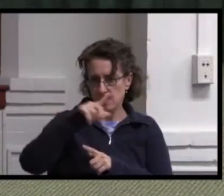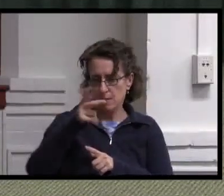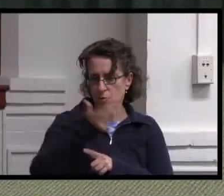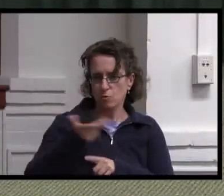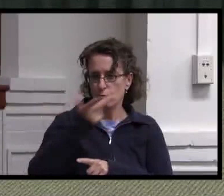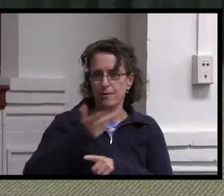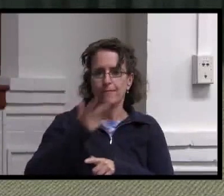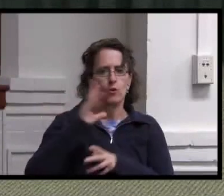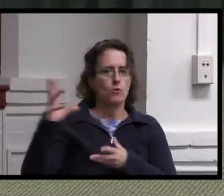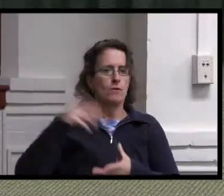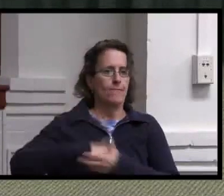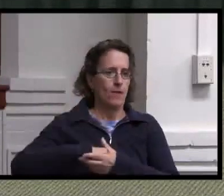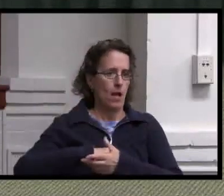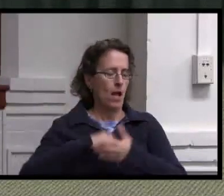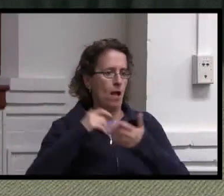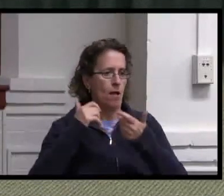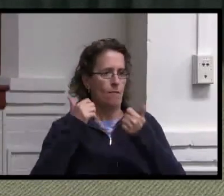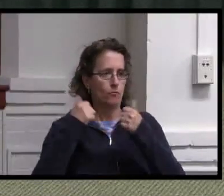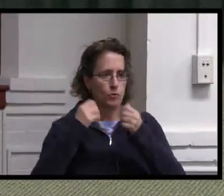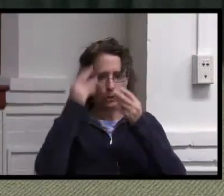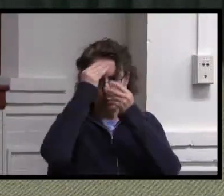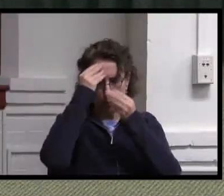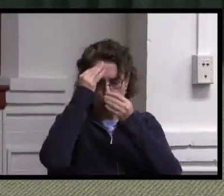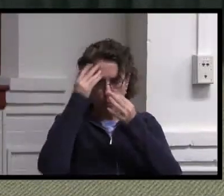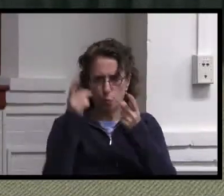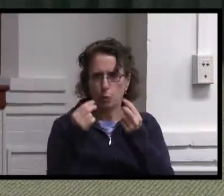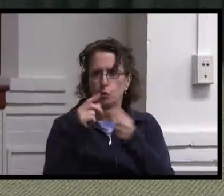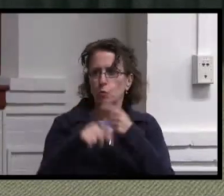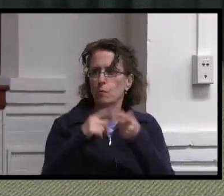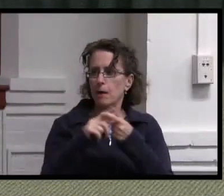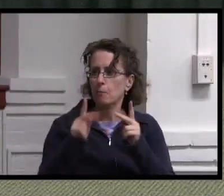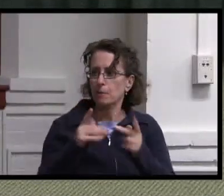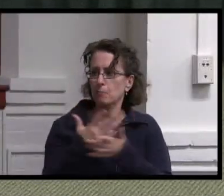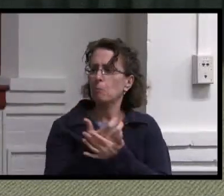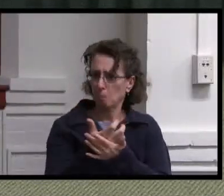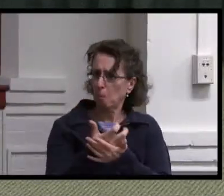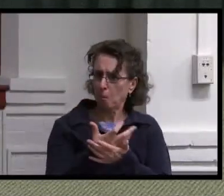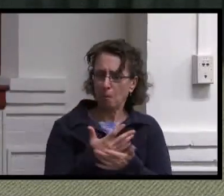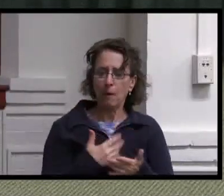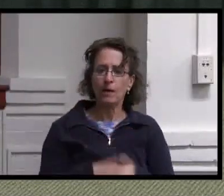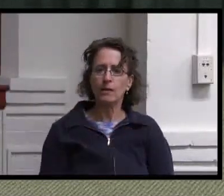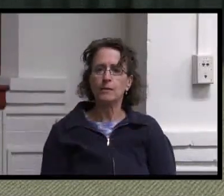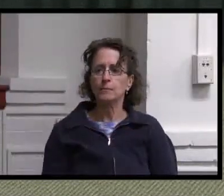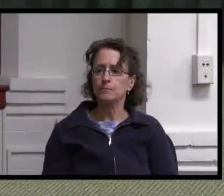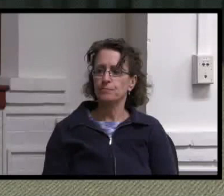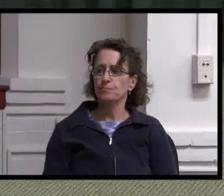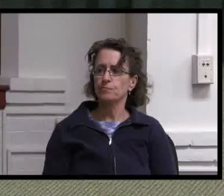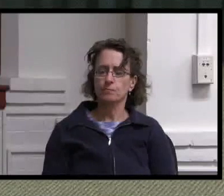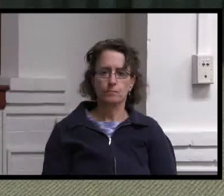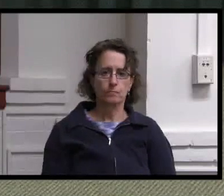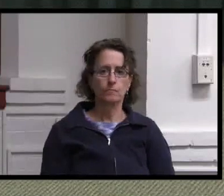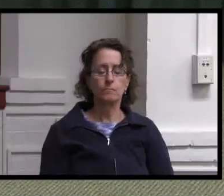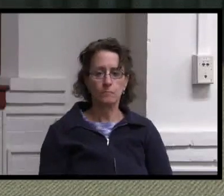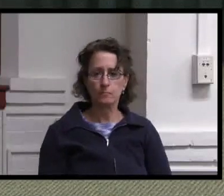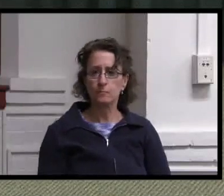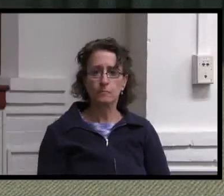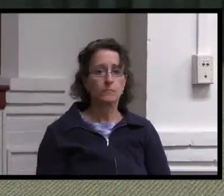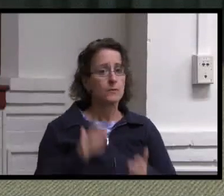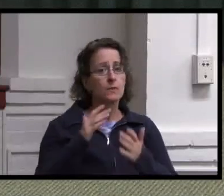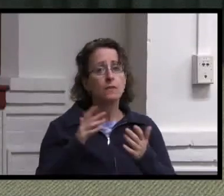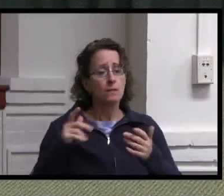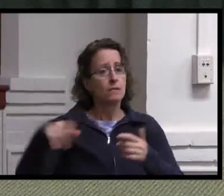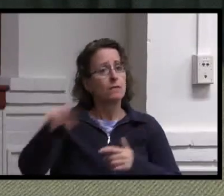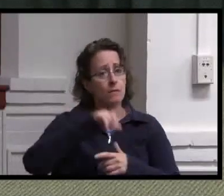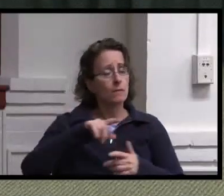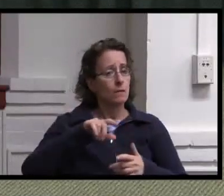this issue. So we thought it'd be helpful for all of us to hear from people who have been dealing with this, some people on a daily basis. And then we're going to